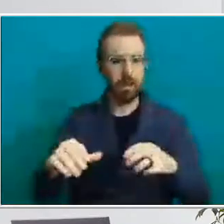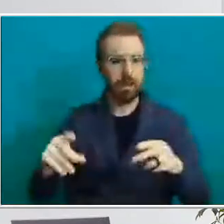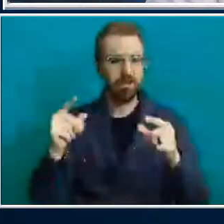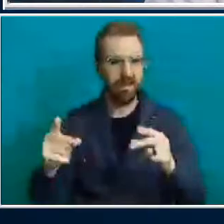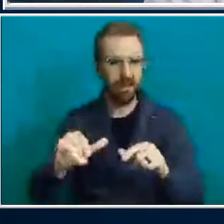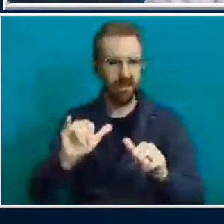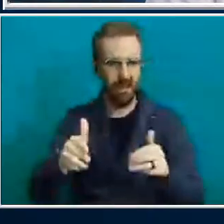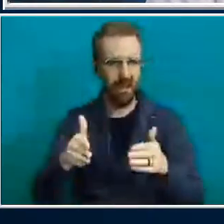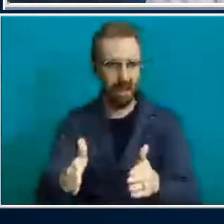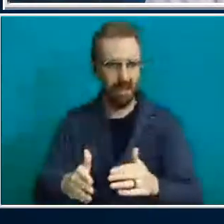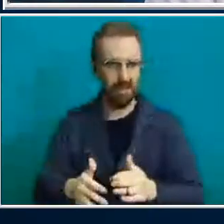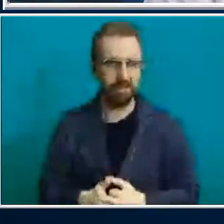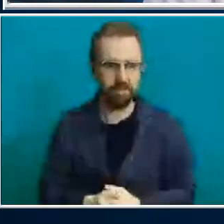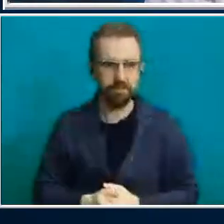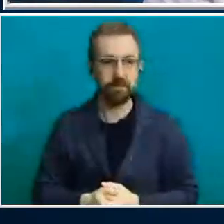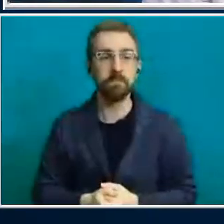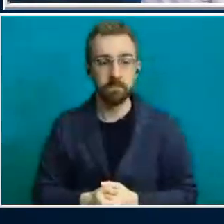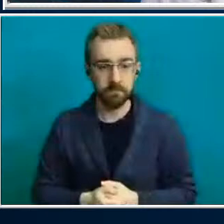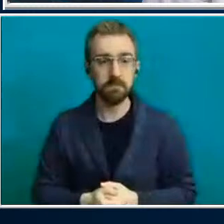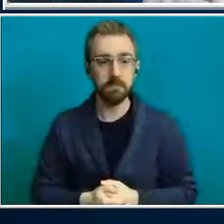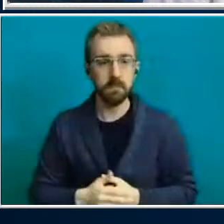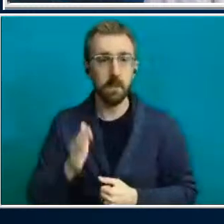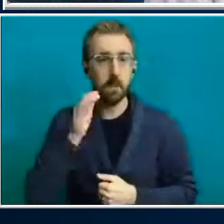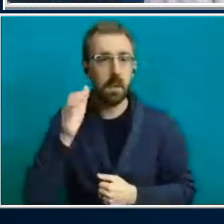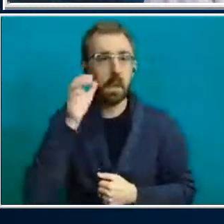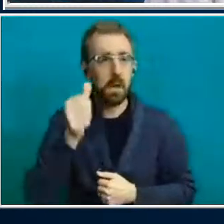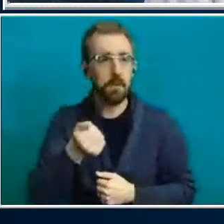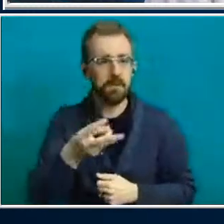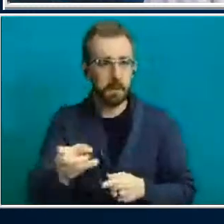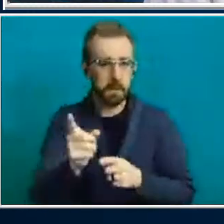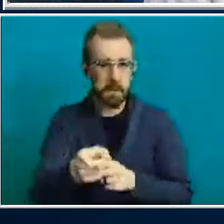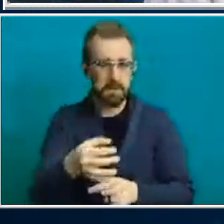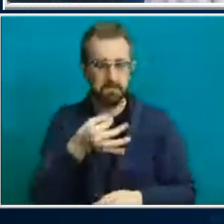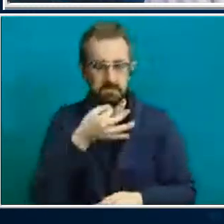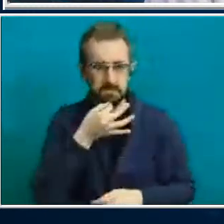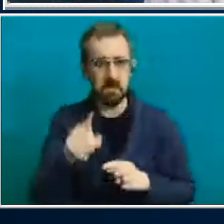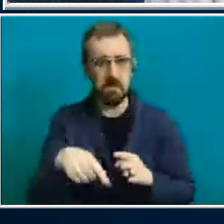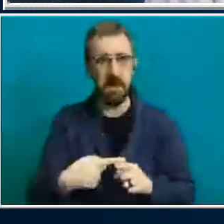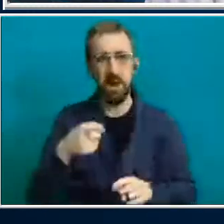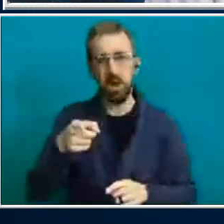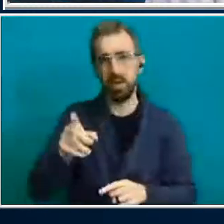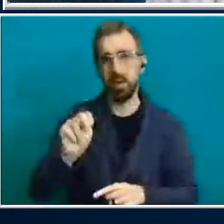Okay, we're going to hear in a few minutes about her non-operative